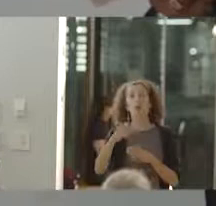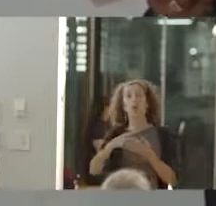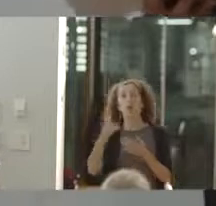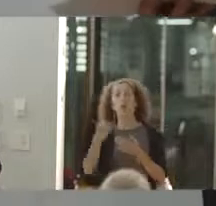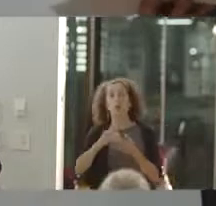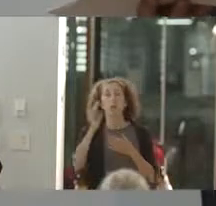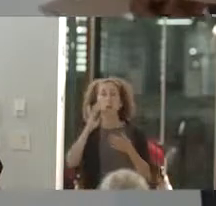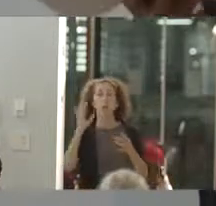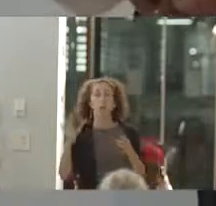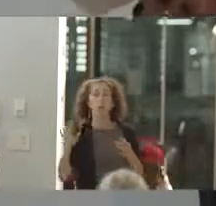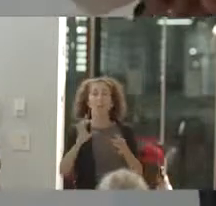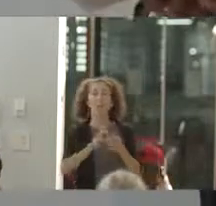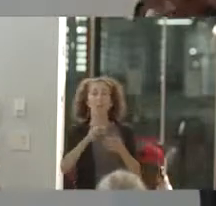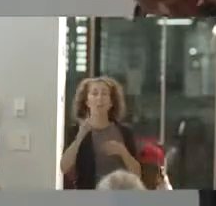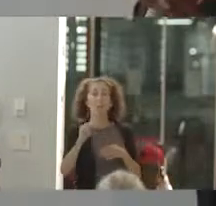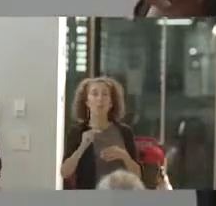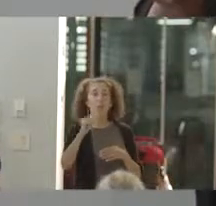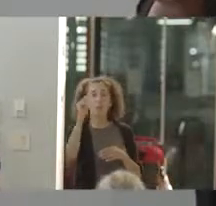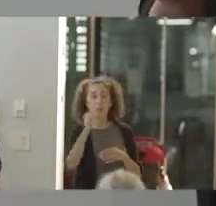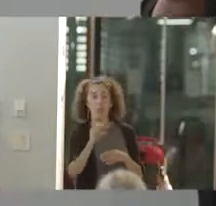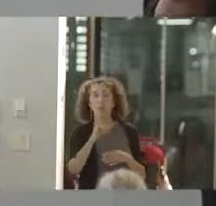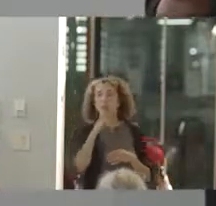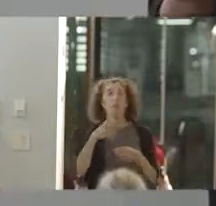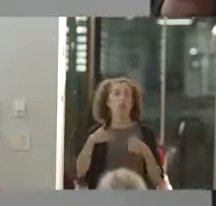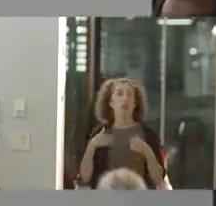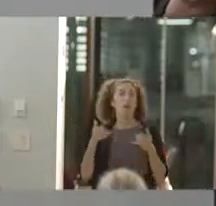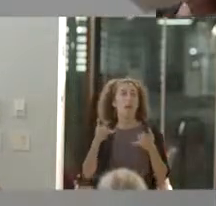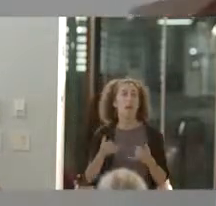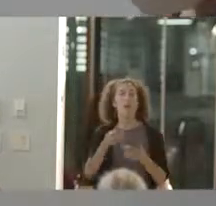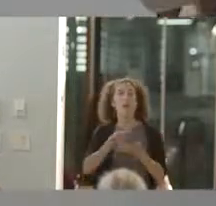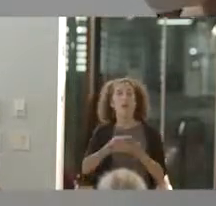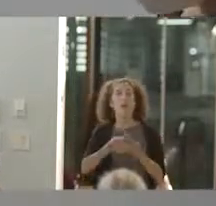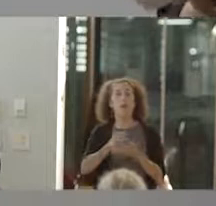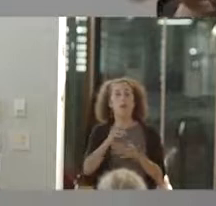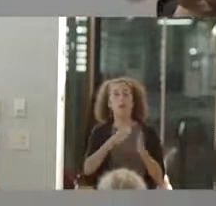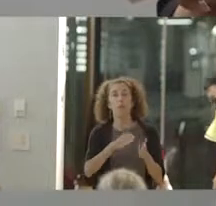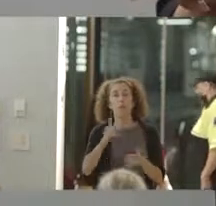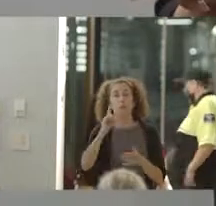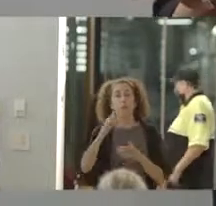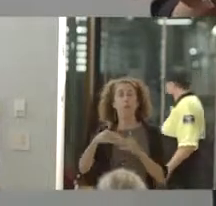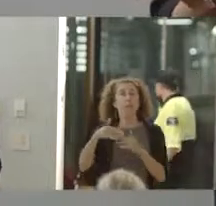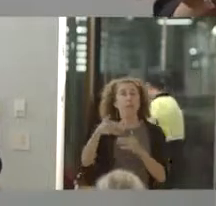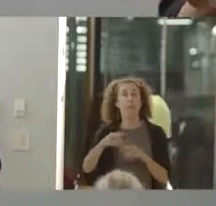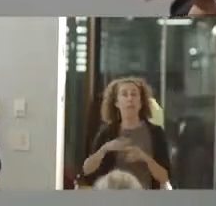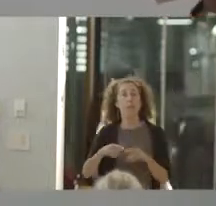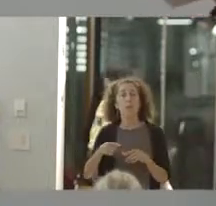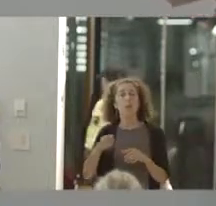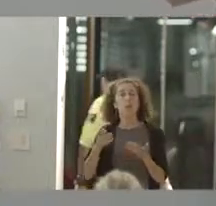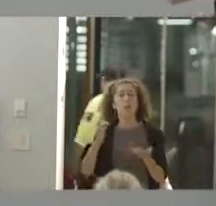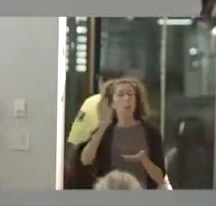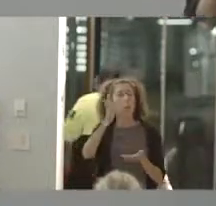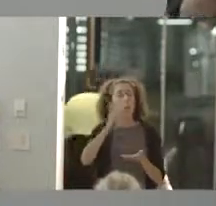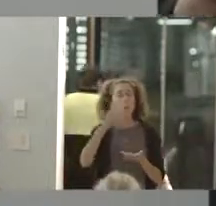is no project on the board. The city yet doesn't have one on the board to do that. But we certainly anticipate that it